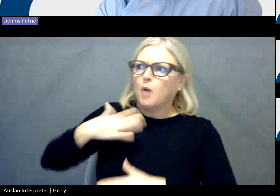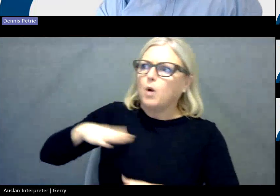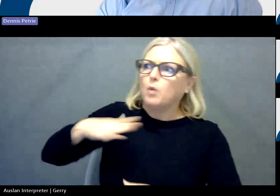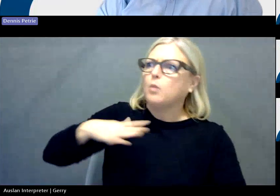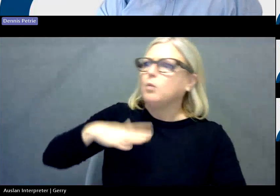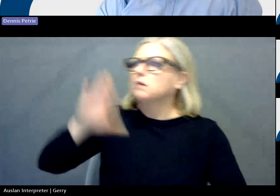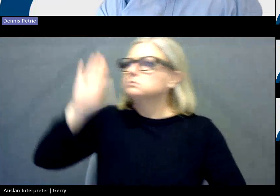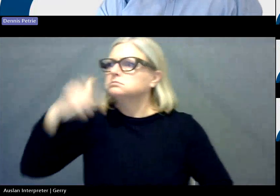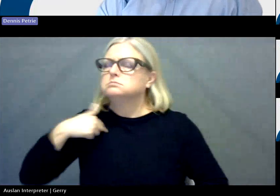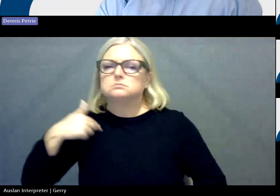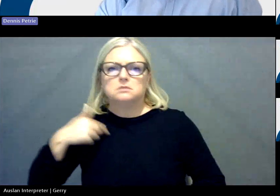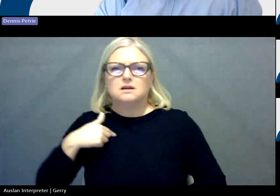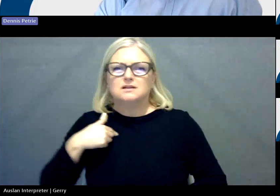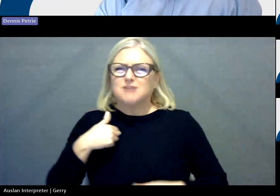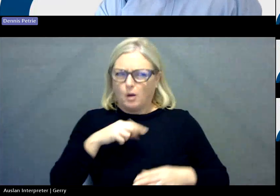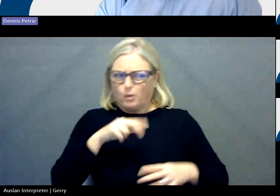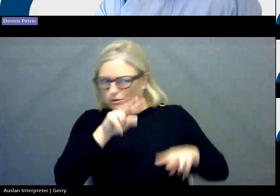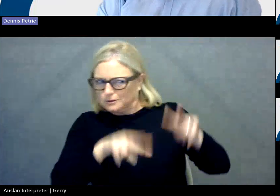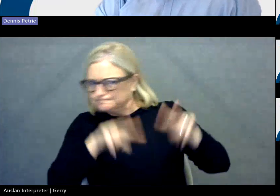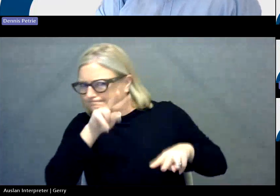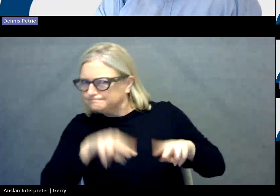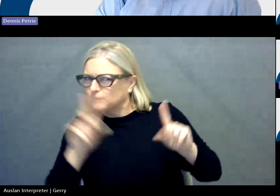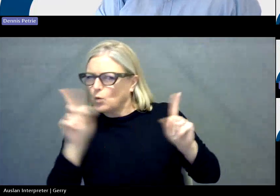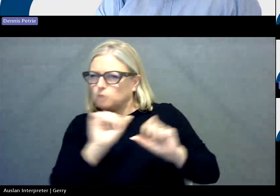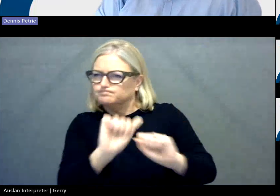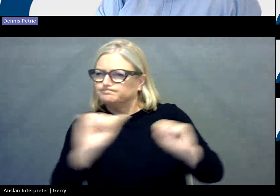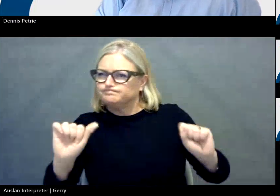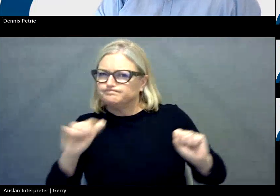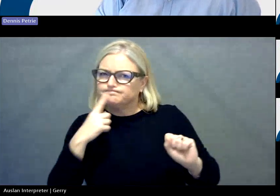work. But yeah,